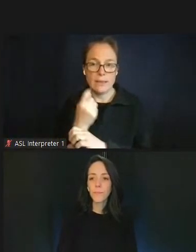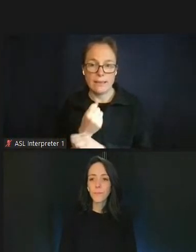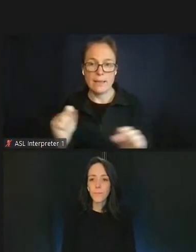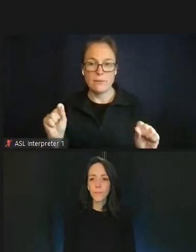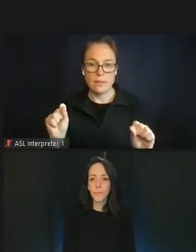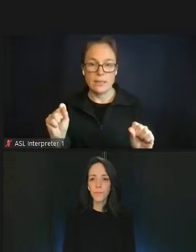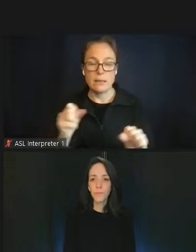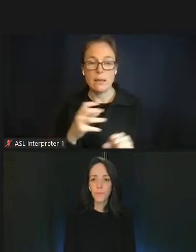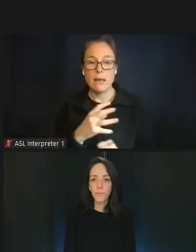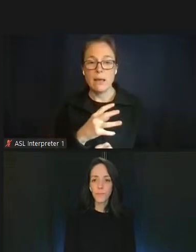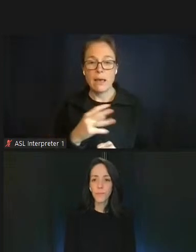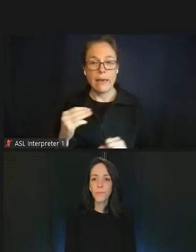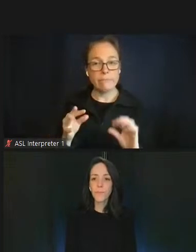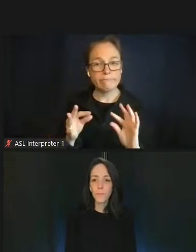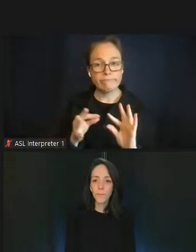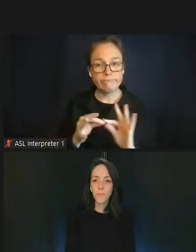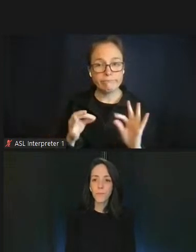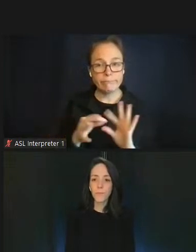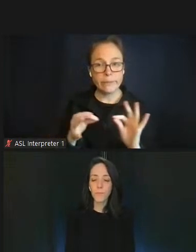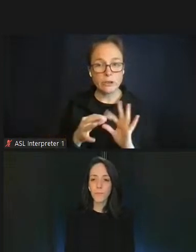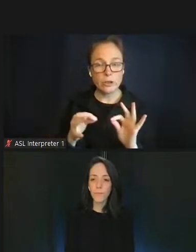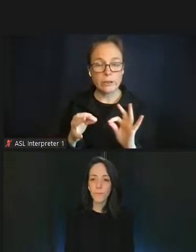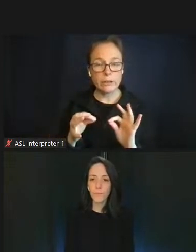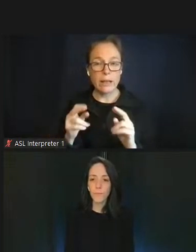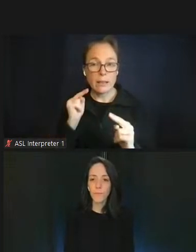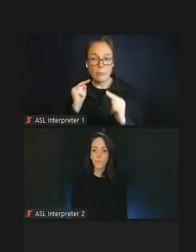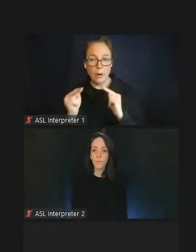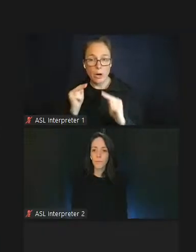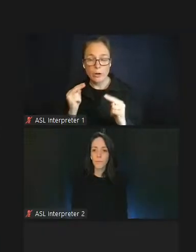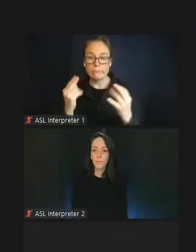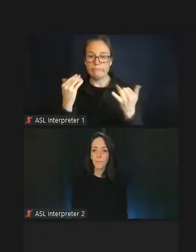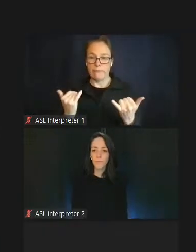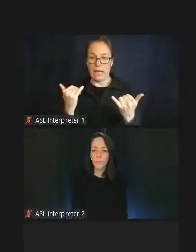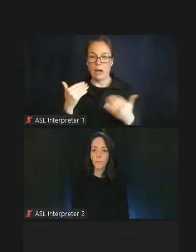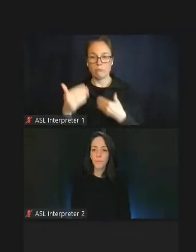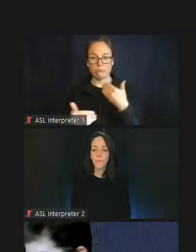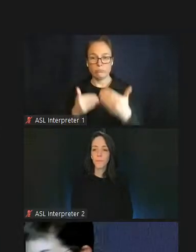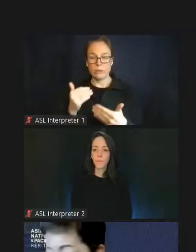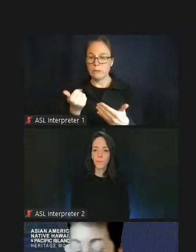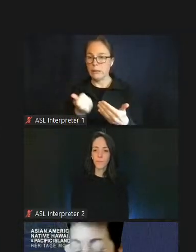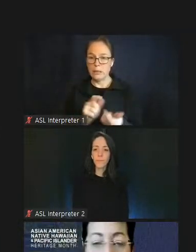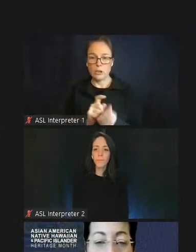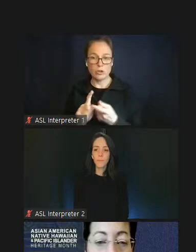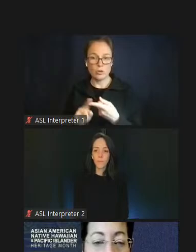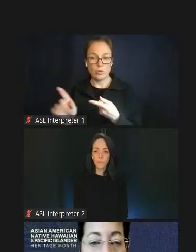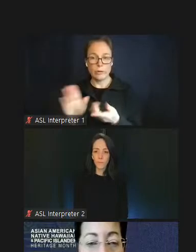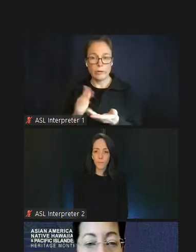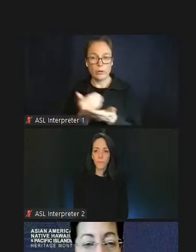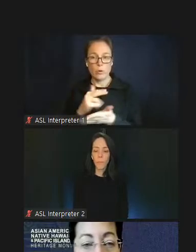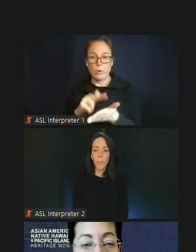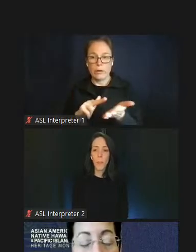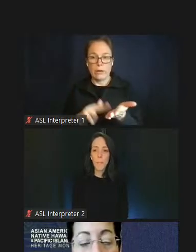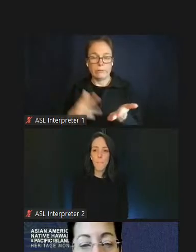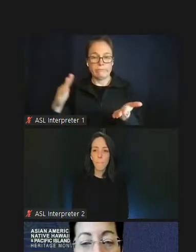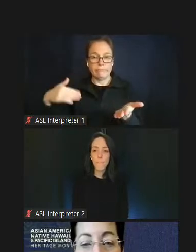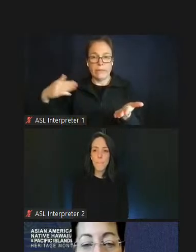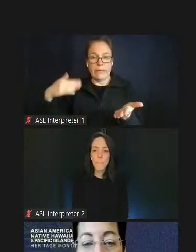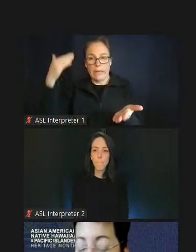And then just to mention here that the collective bargaining is currently underway and any changes to the new contract aren't yet reflected in this